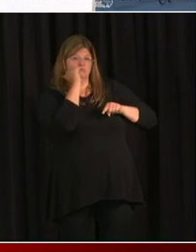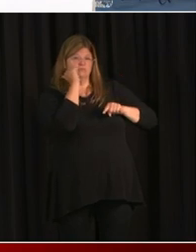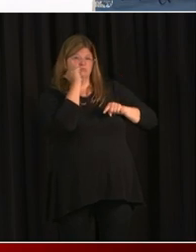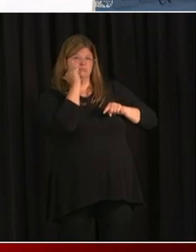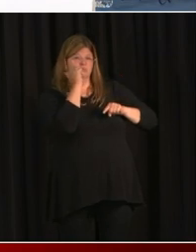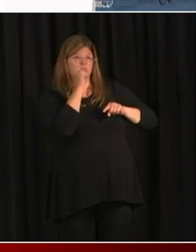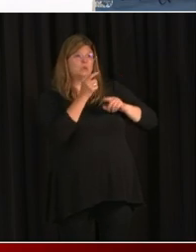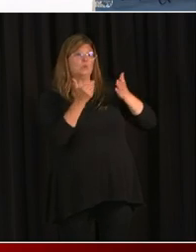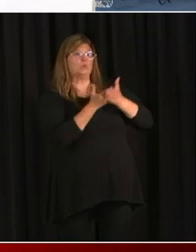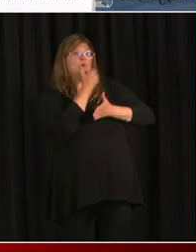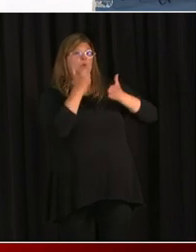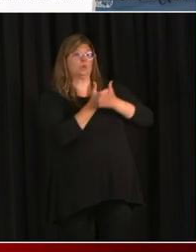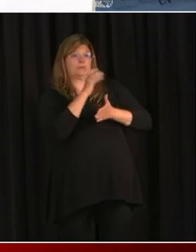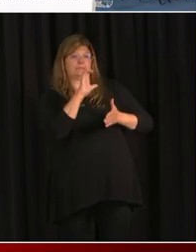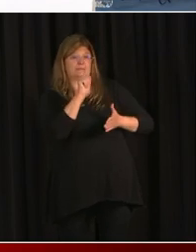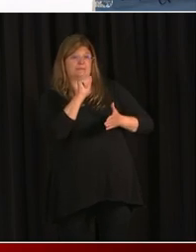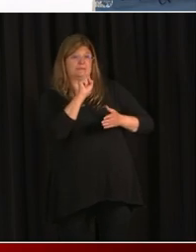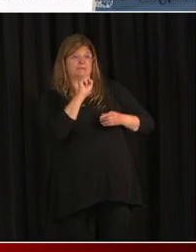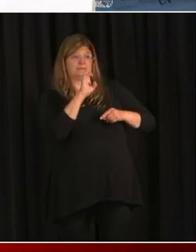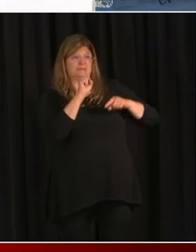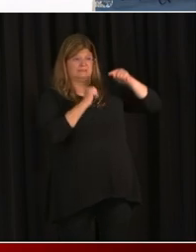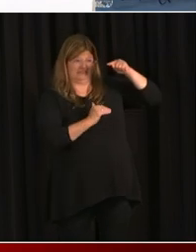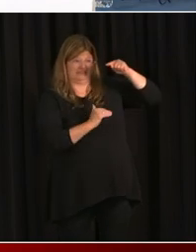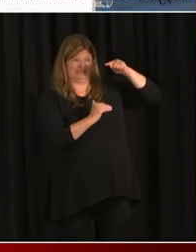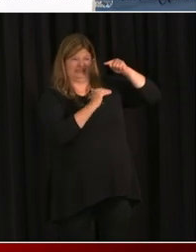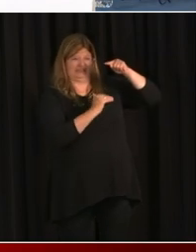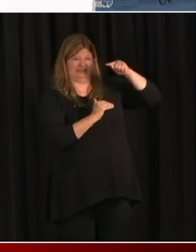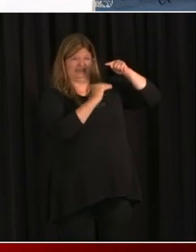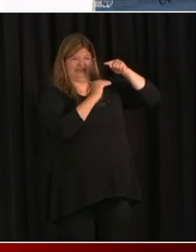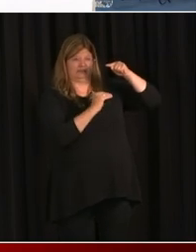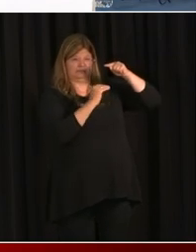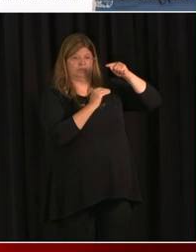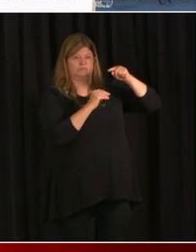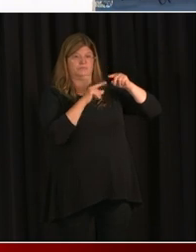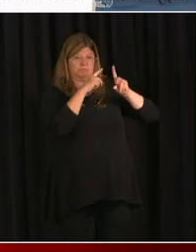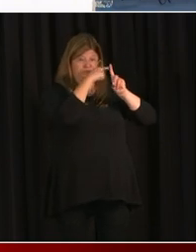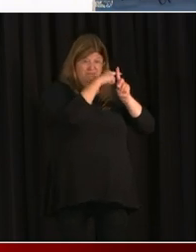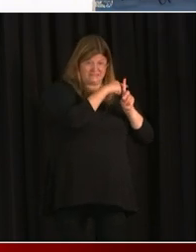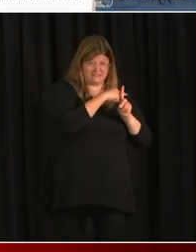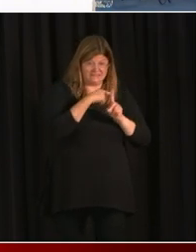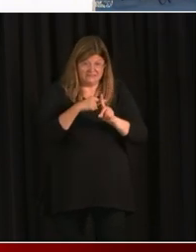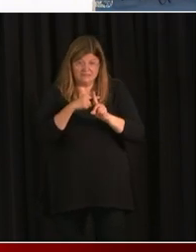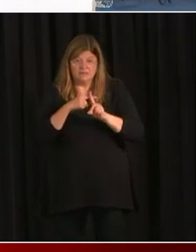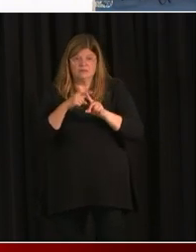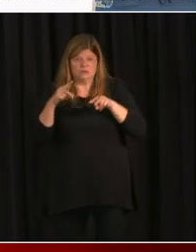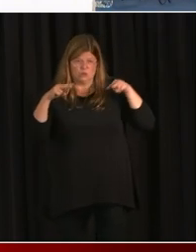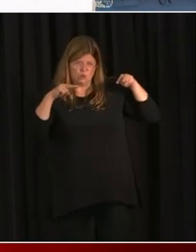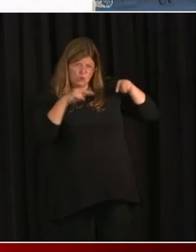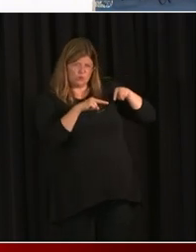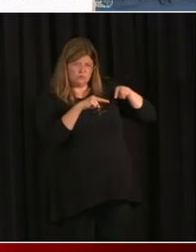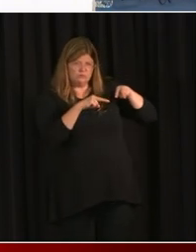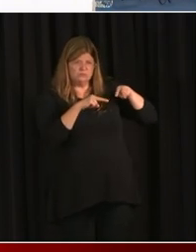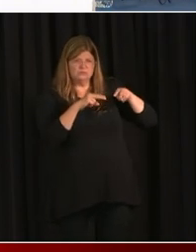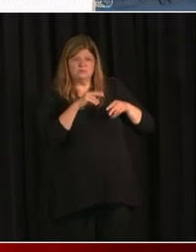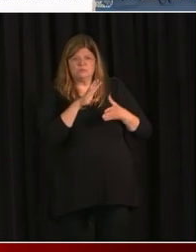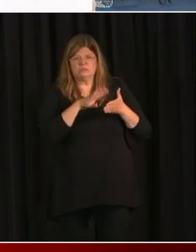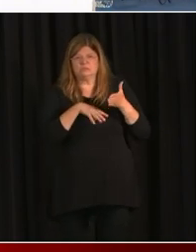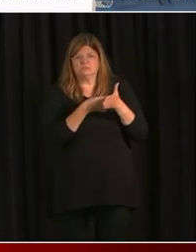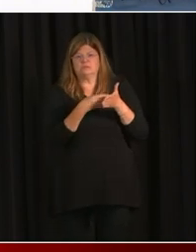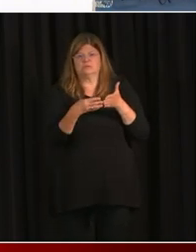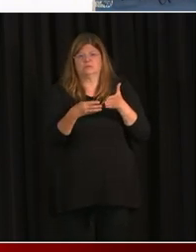cases that we present. So those are the positive cases, so you'll see that shaded there.